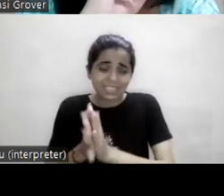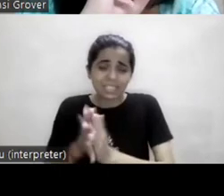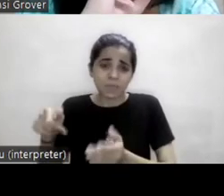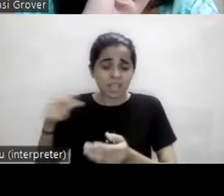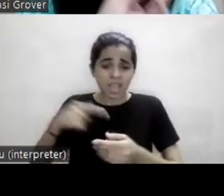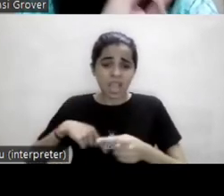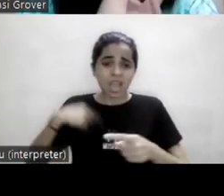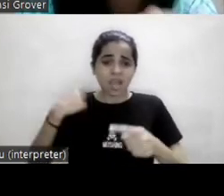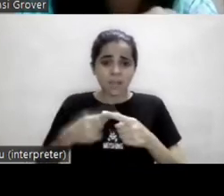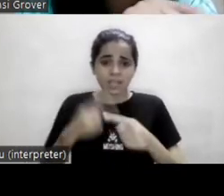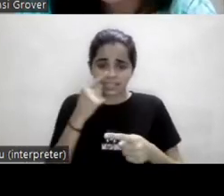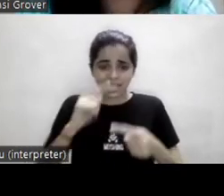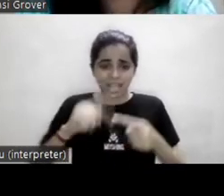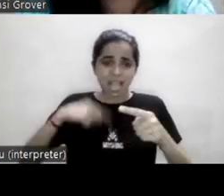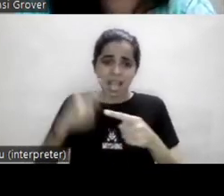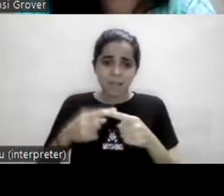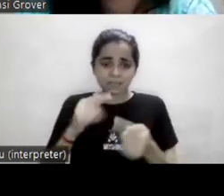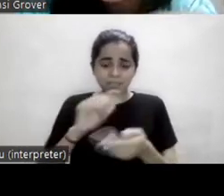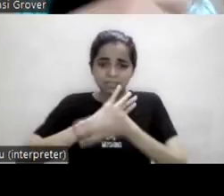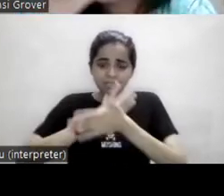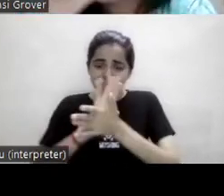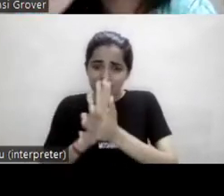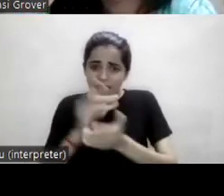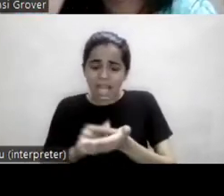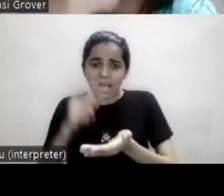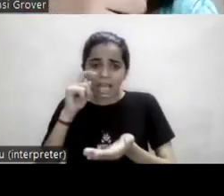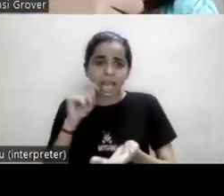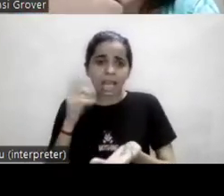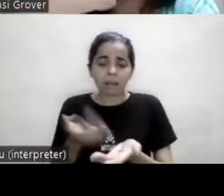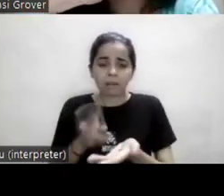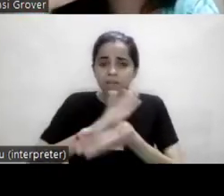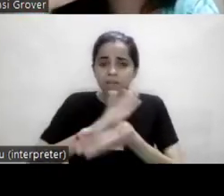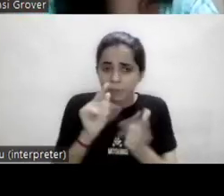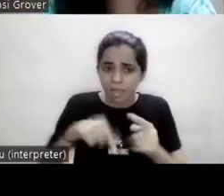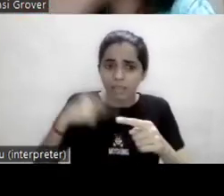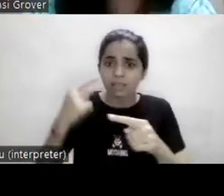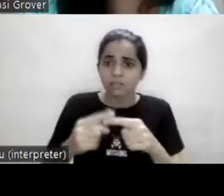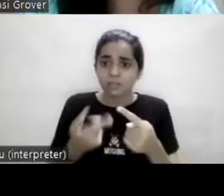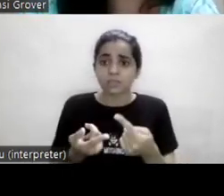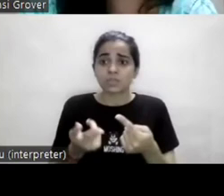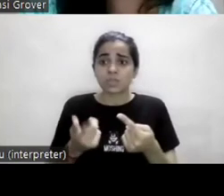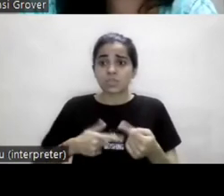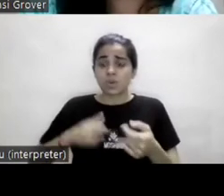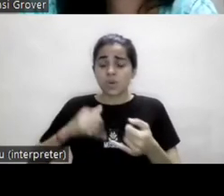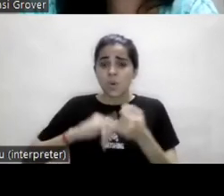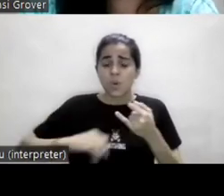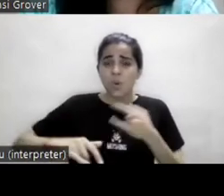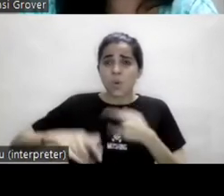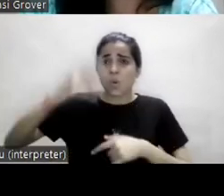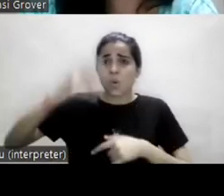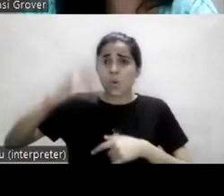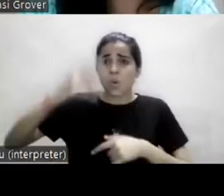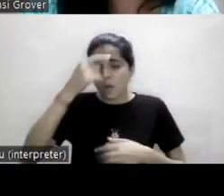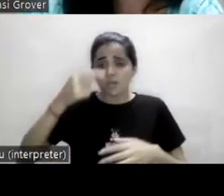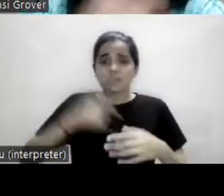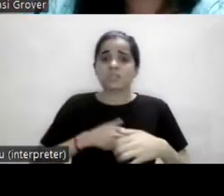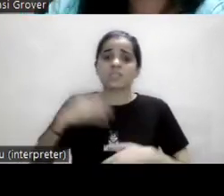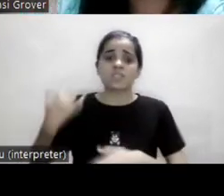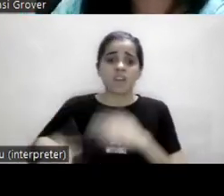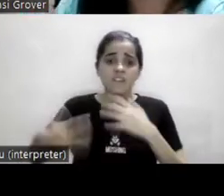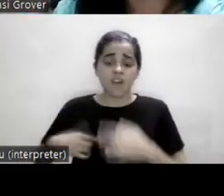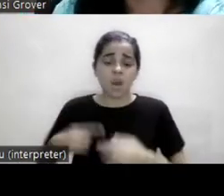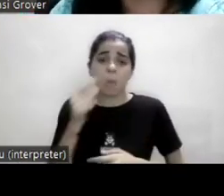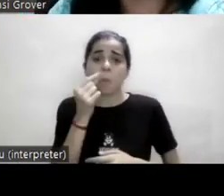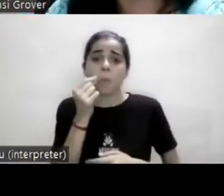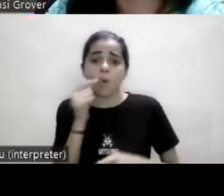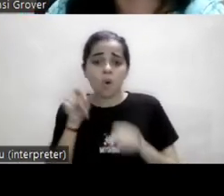And so she doesn't get married to this person. And there's this, her condition worsens after that. And so she